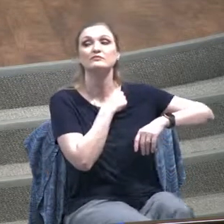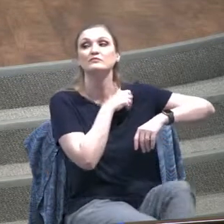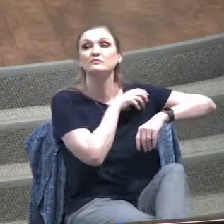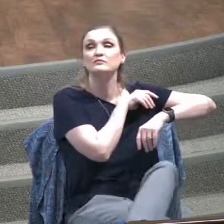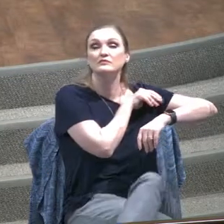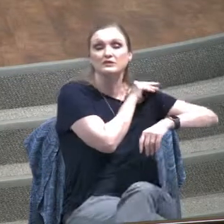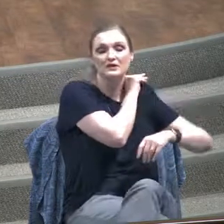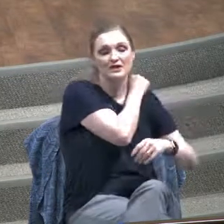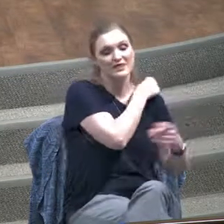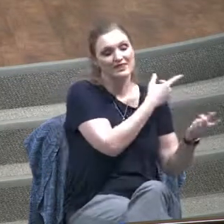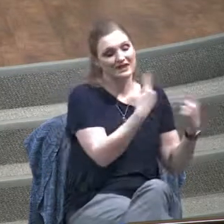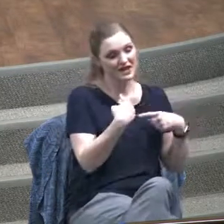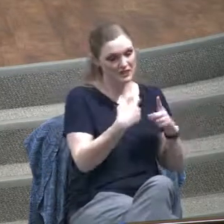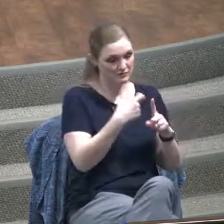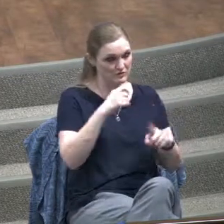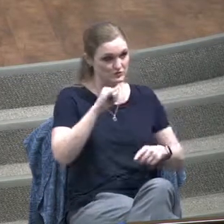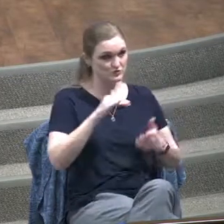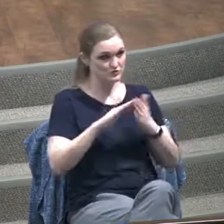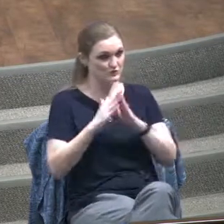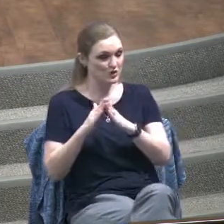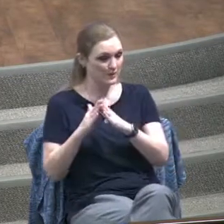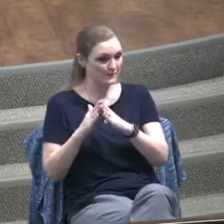Certain men came back from Jerusalem,